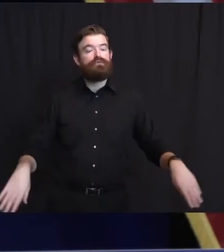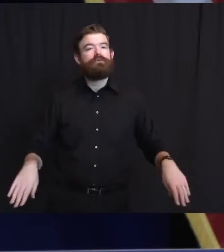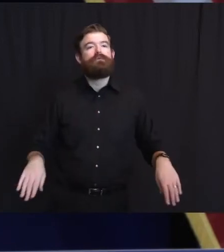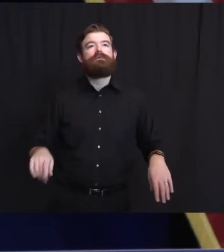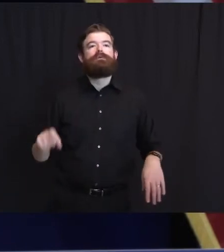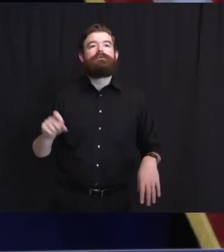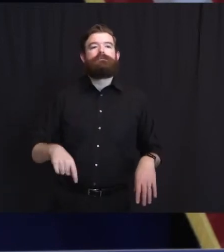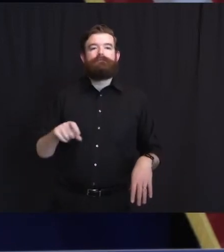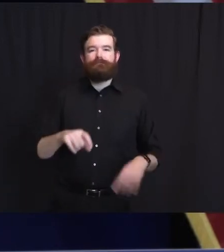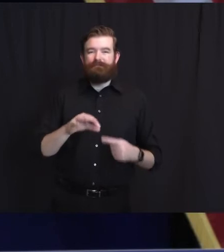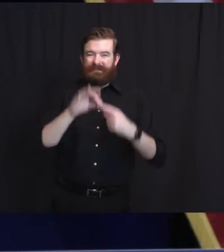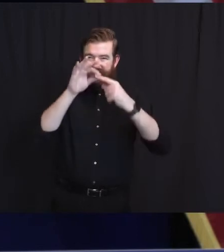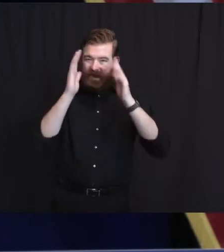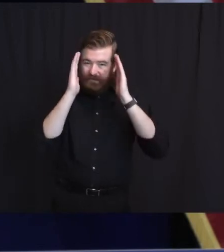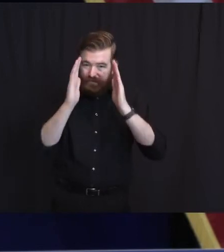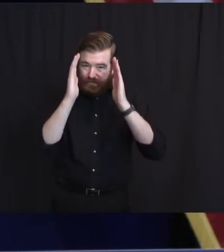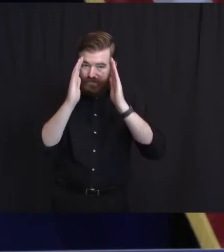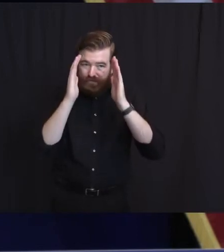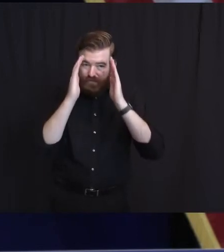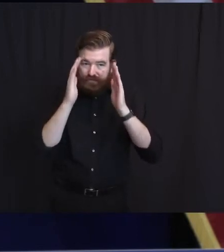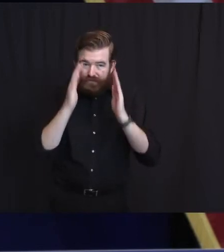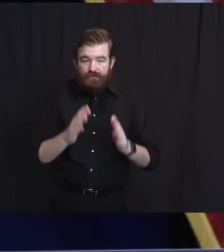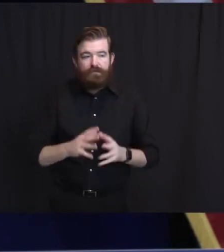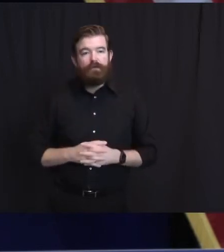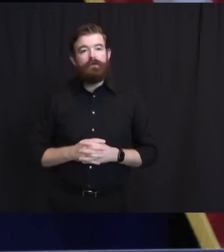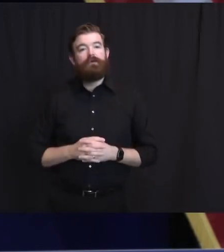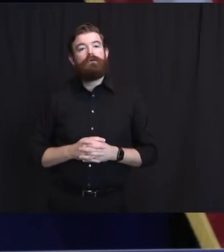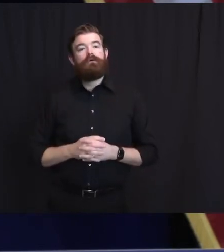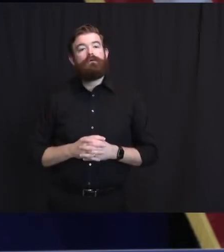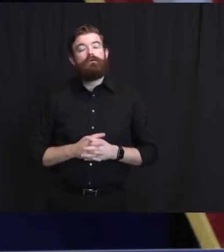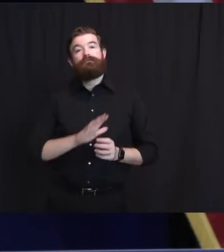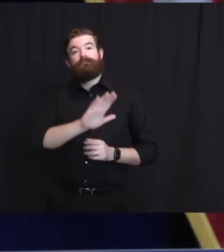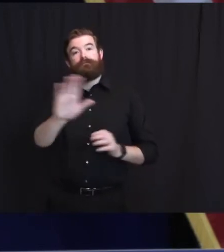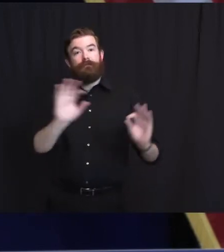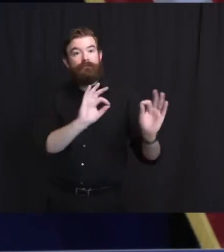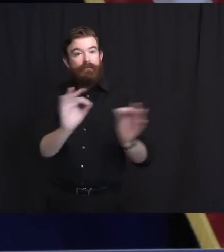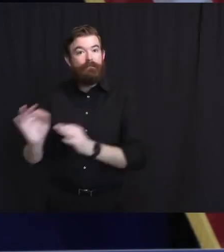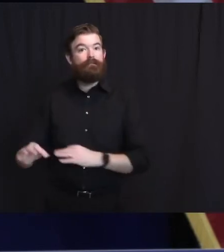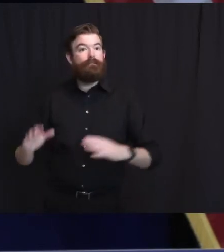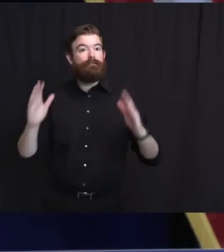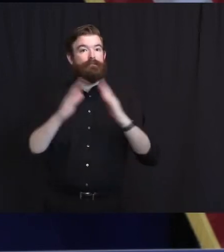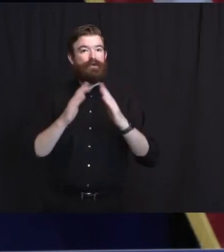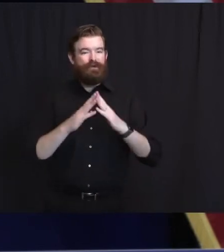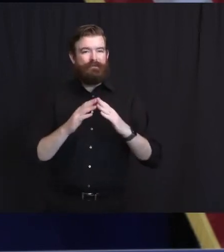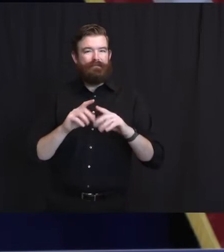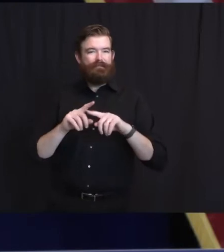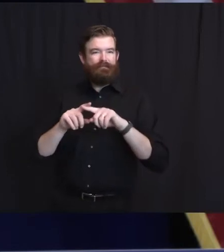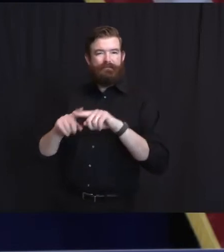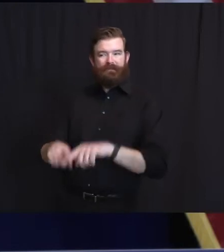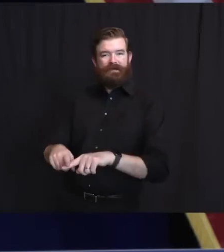needs, and of the extent to which our families and communities rely on early childhood